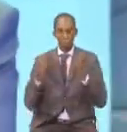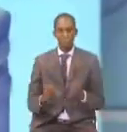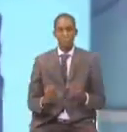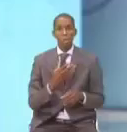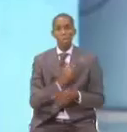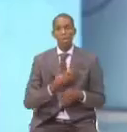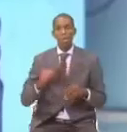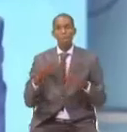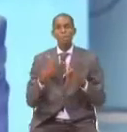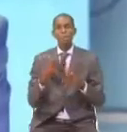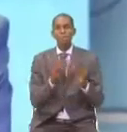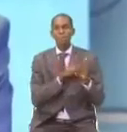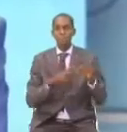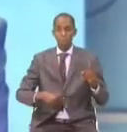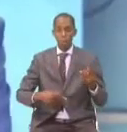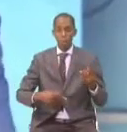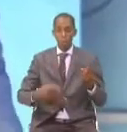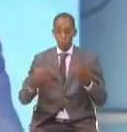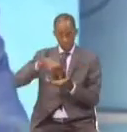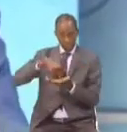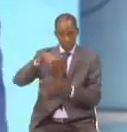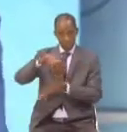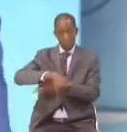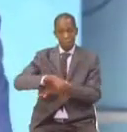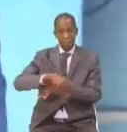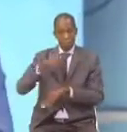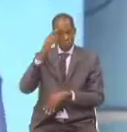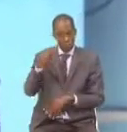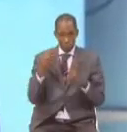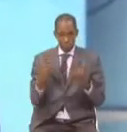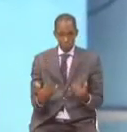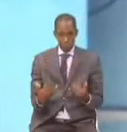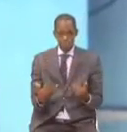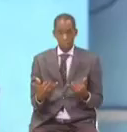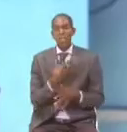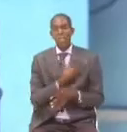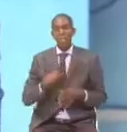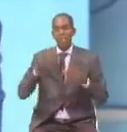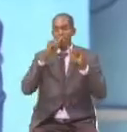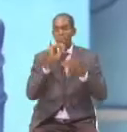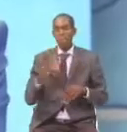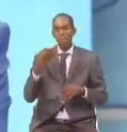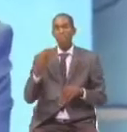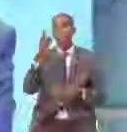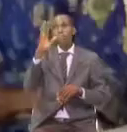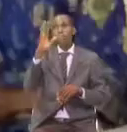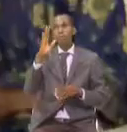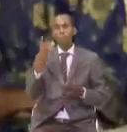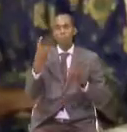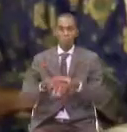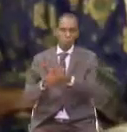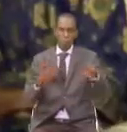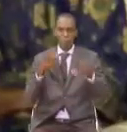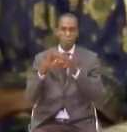Lord comes in tonight, tonight, tonight for you. And the Lord comes in, and the blessing of God comes upon you in